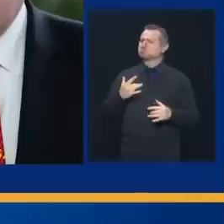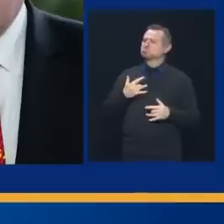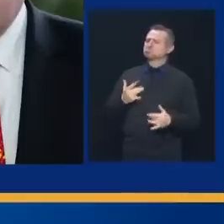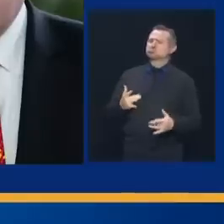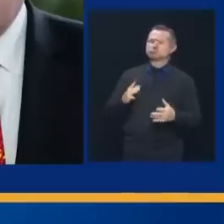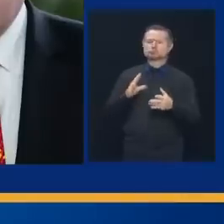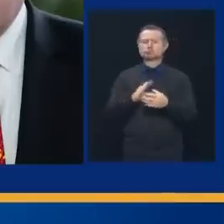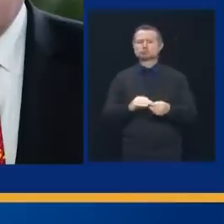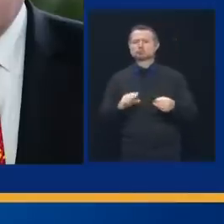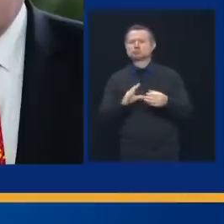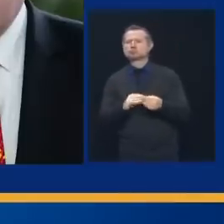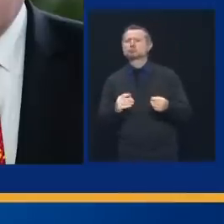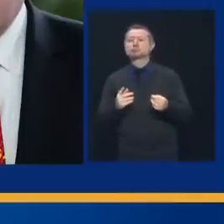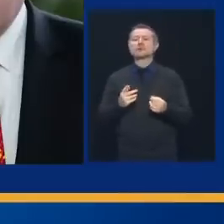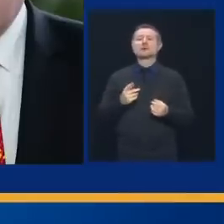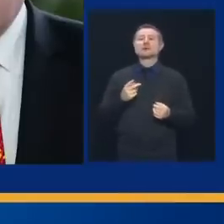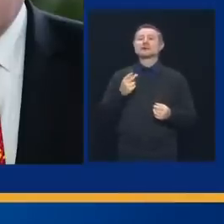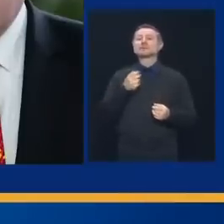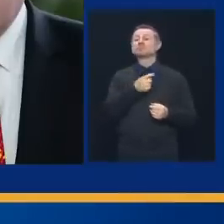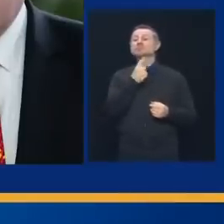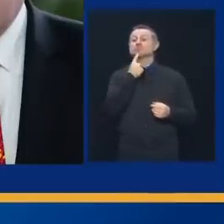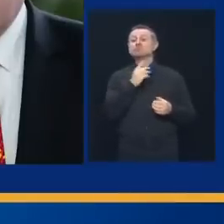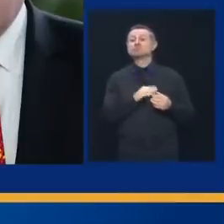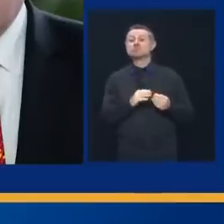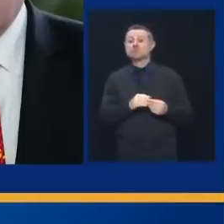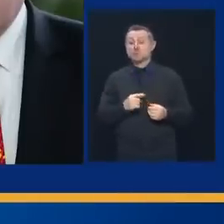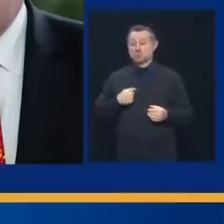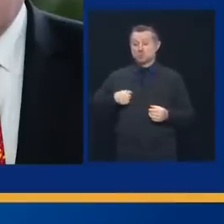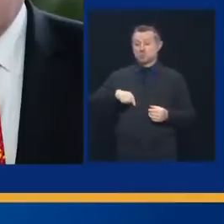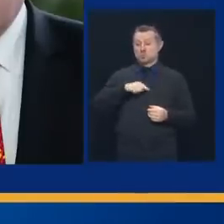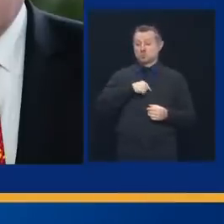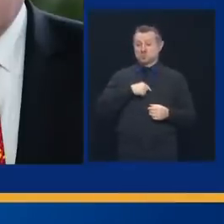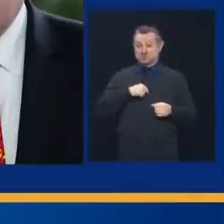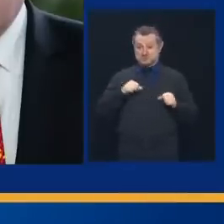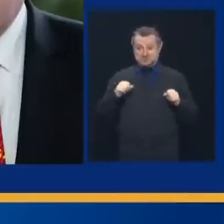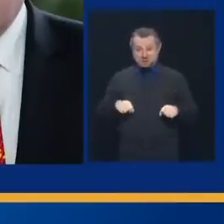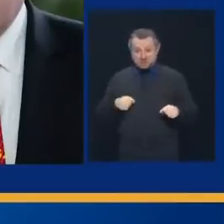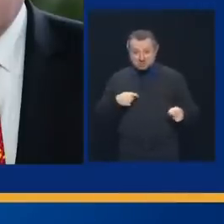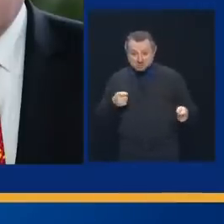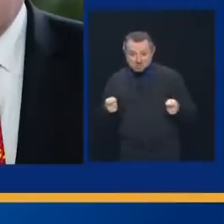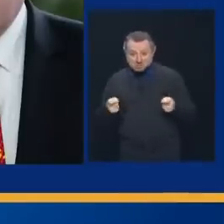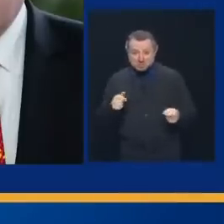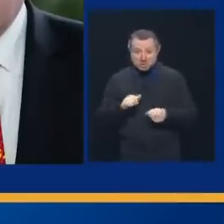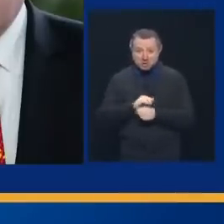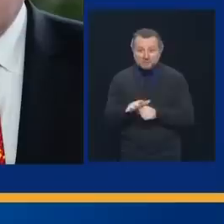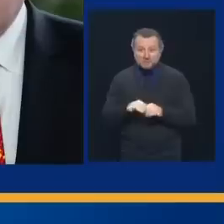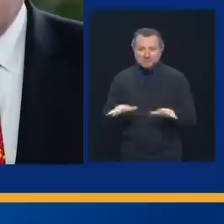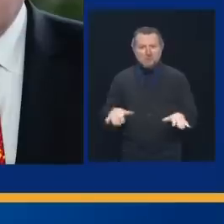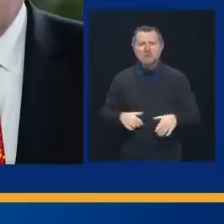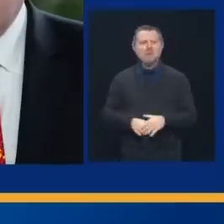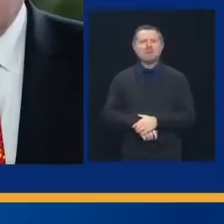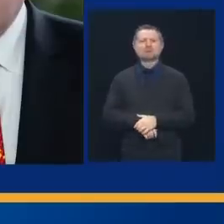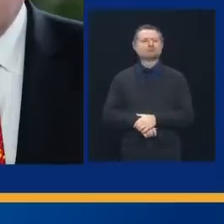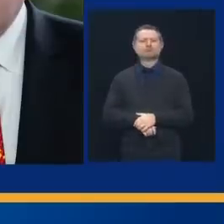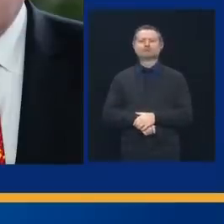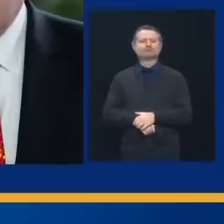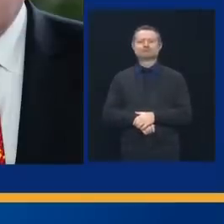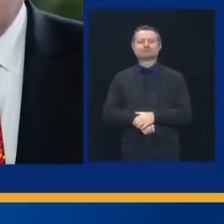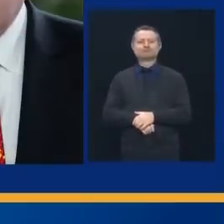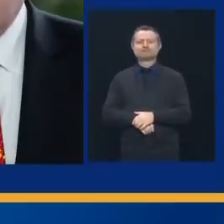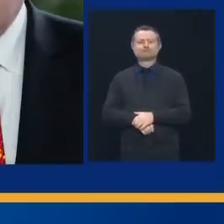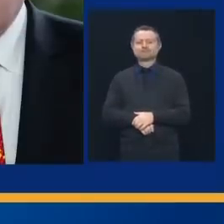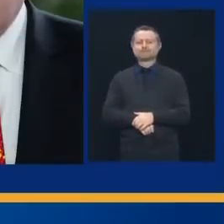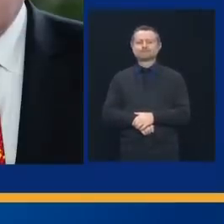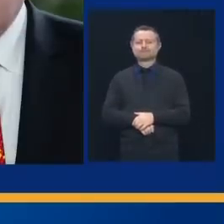the chief of staff said, we are not going to control the pandemic. We are going to control